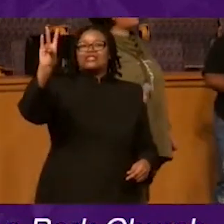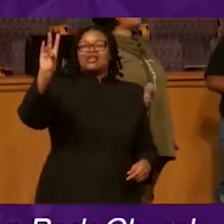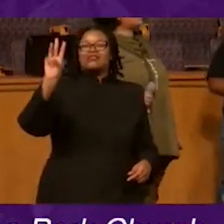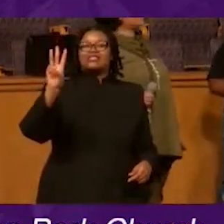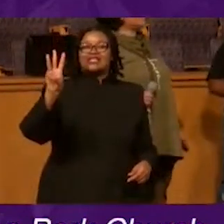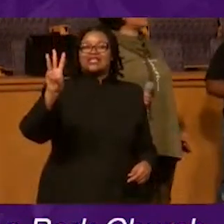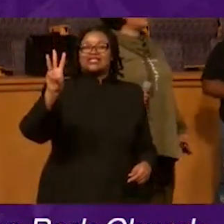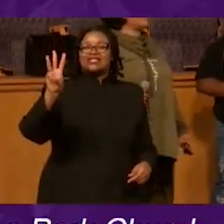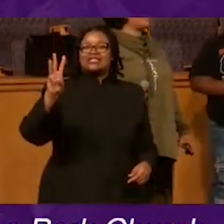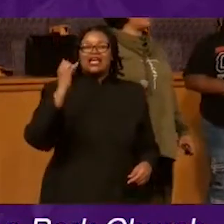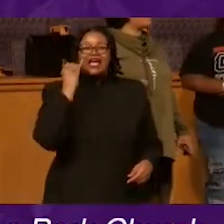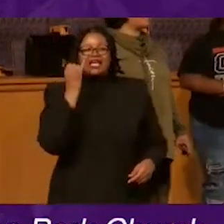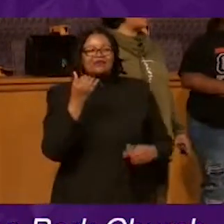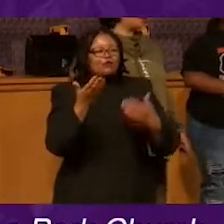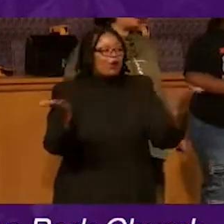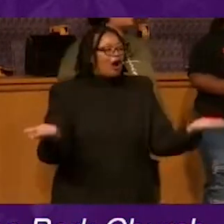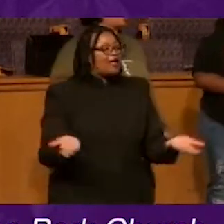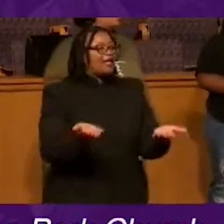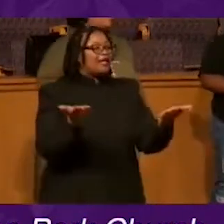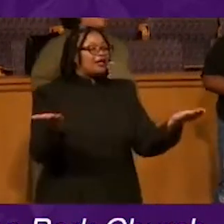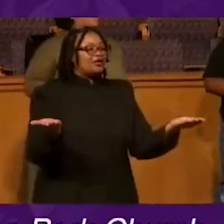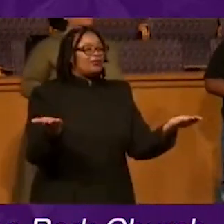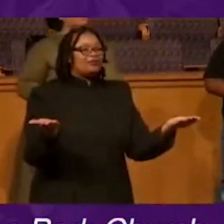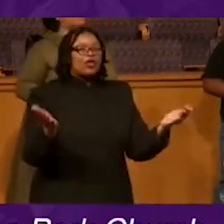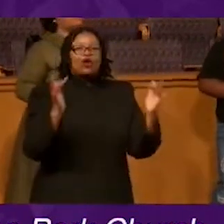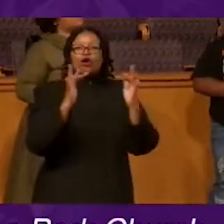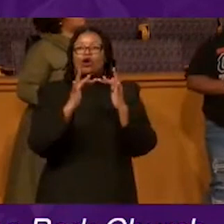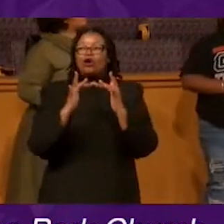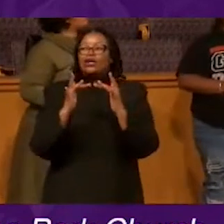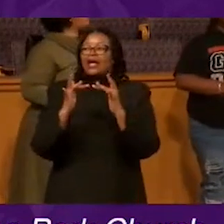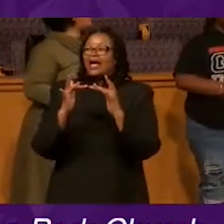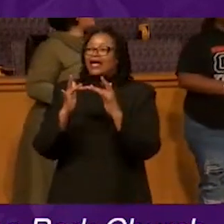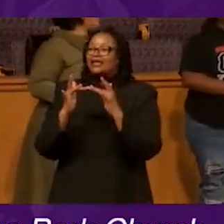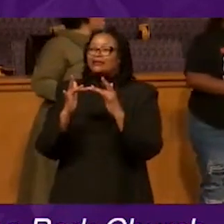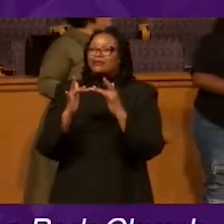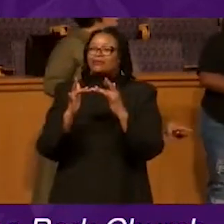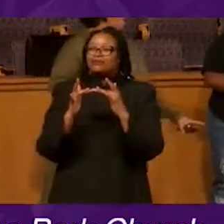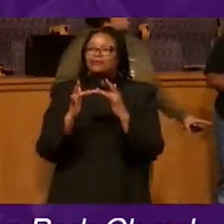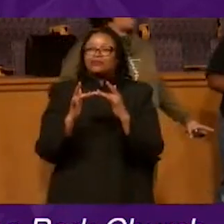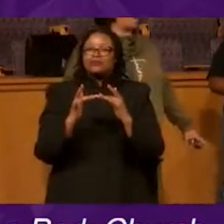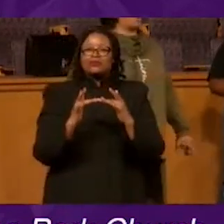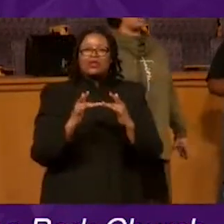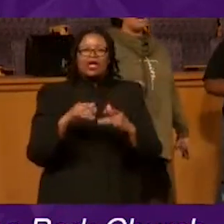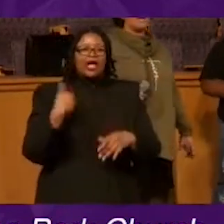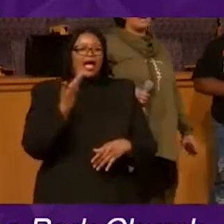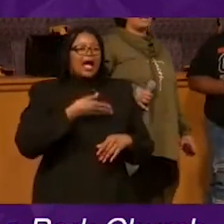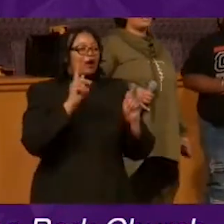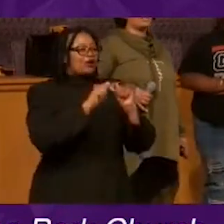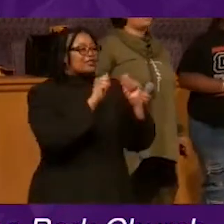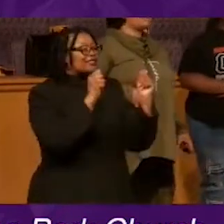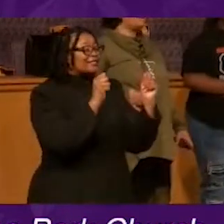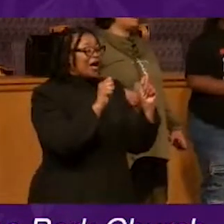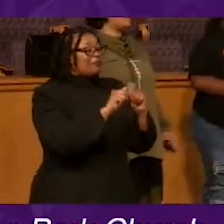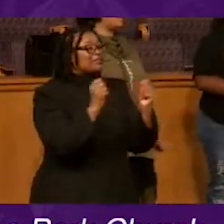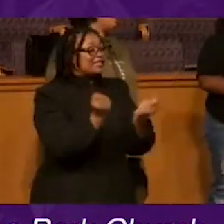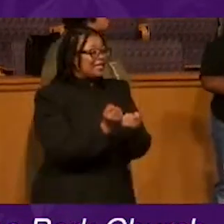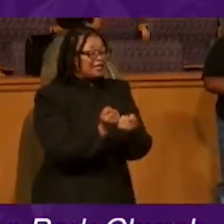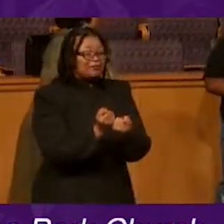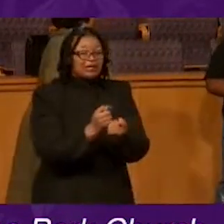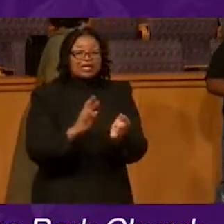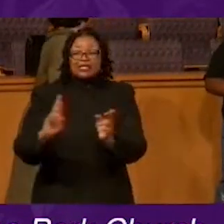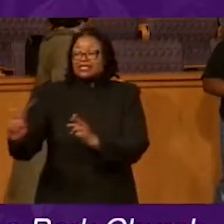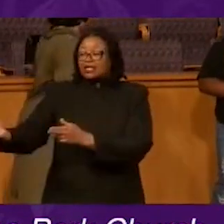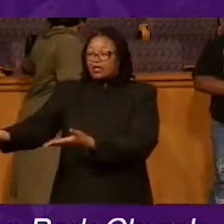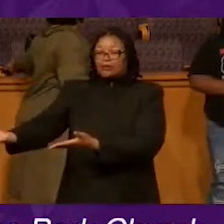704-237-6176 if you're in the building or if you're online. But if you're in the building, our assimilation team is right here to my right, and they are ready